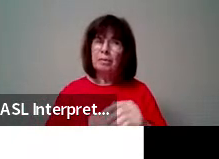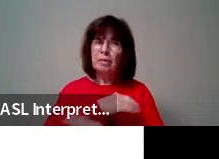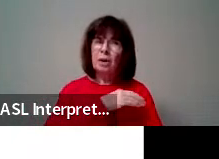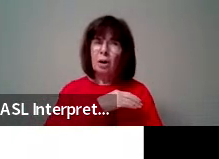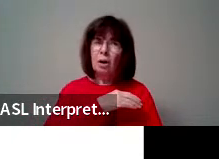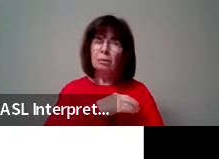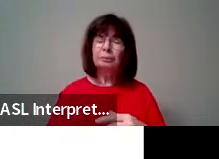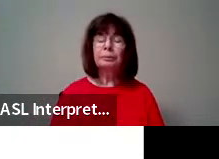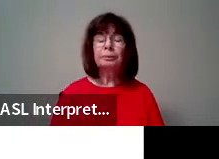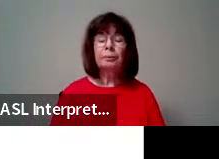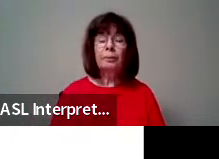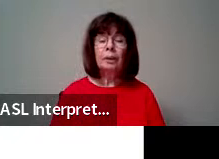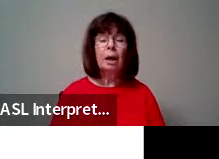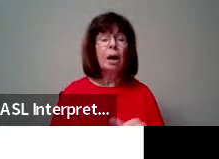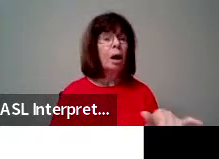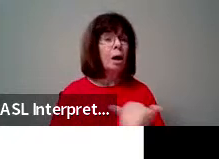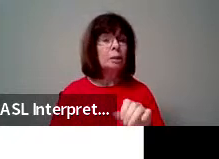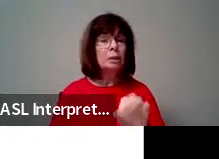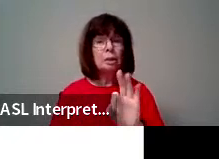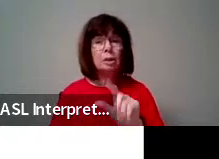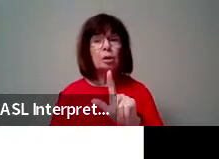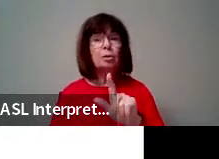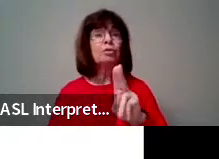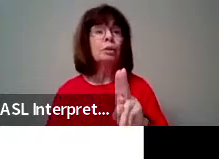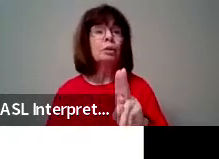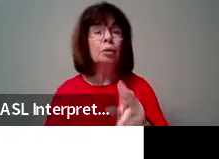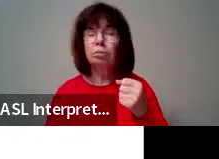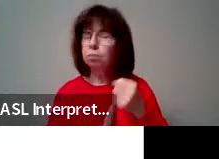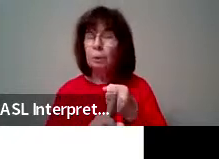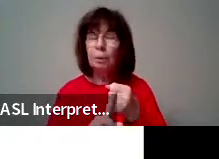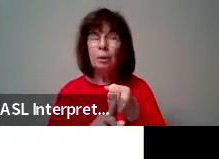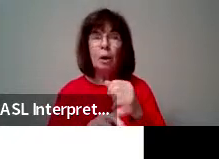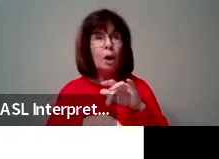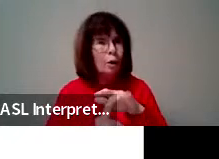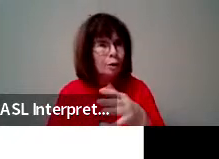Likewise, flu has hit early.